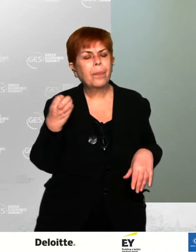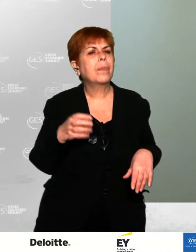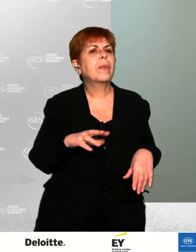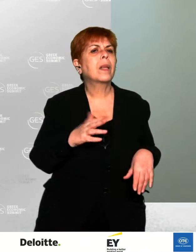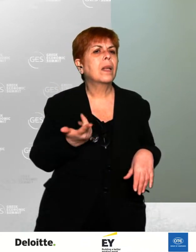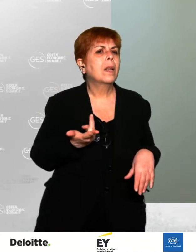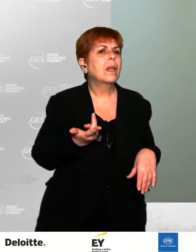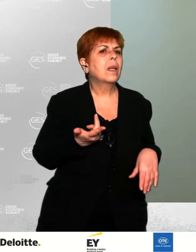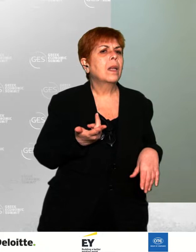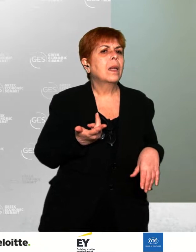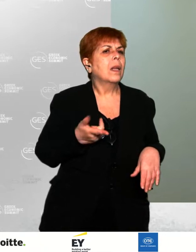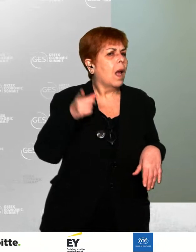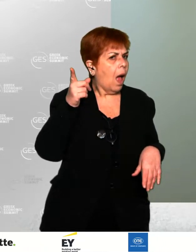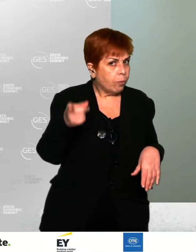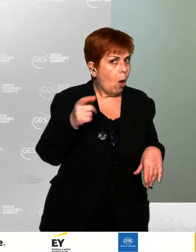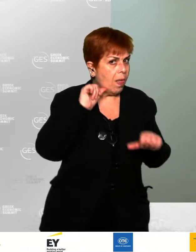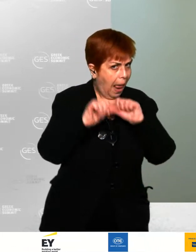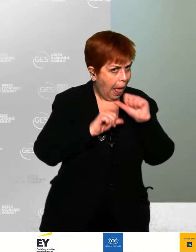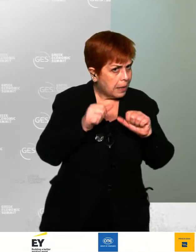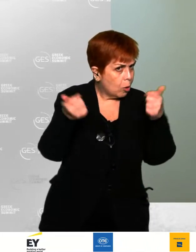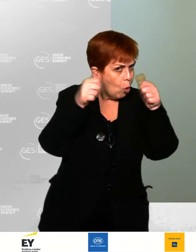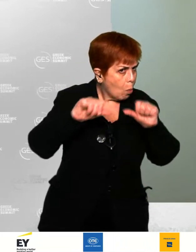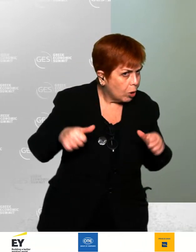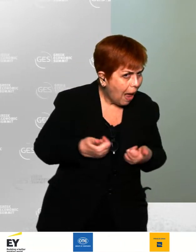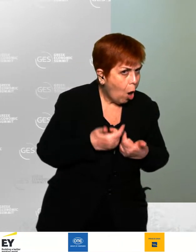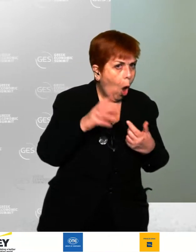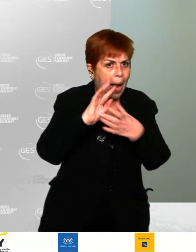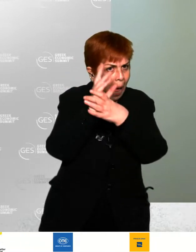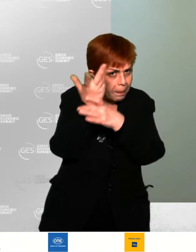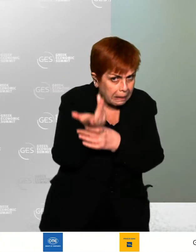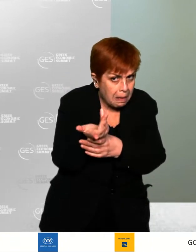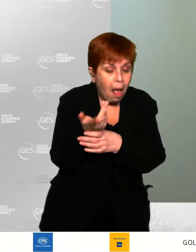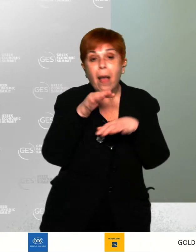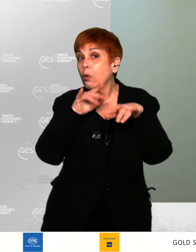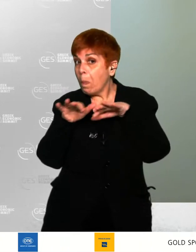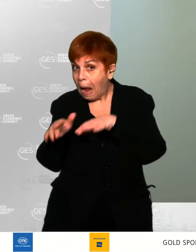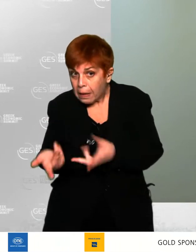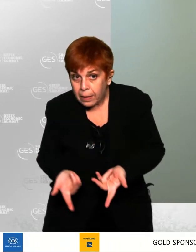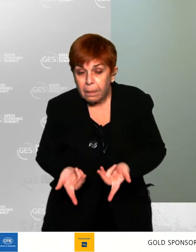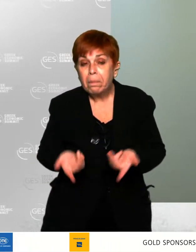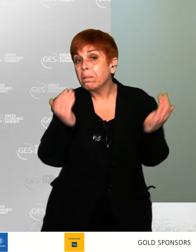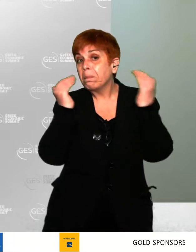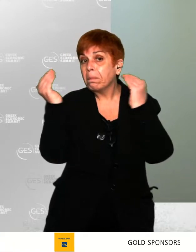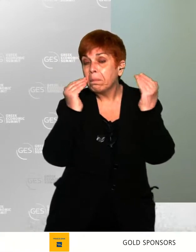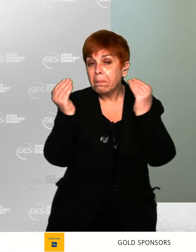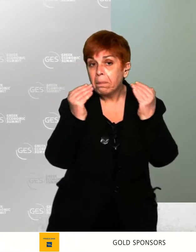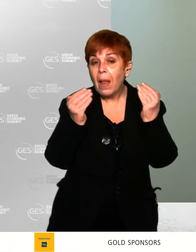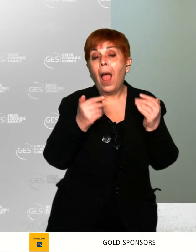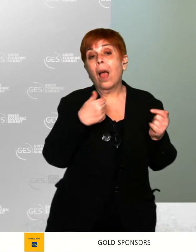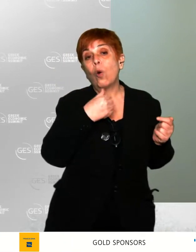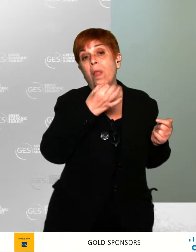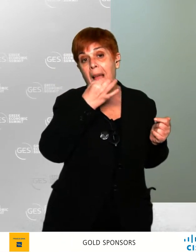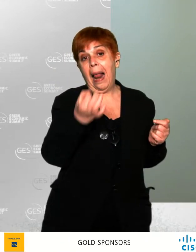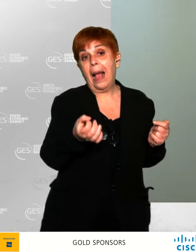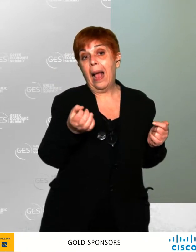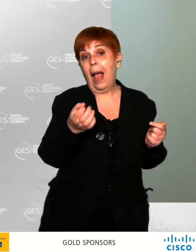actually affect the growth model? And I would say there the answer is we don't know.